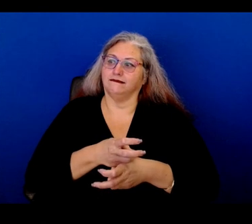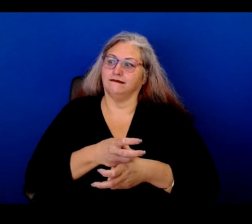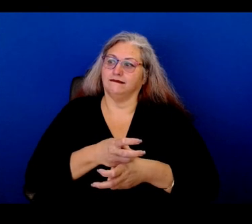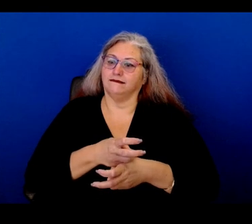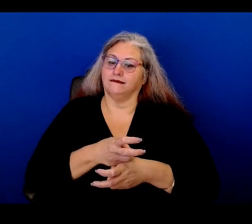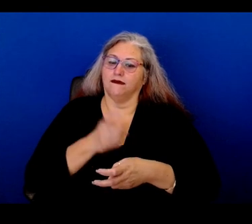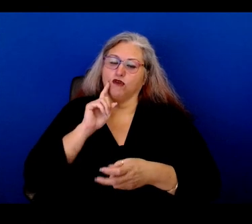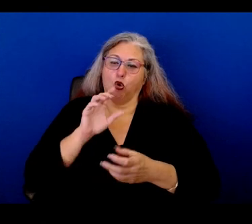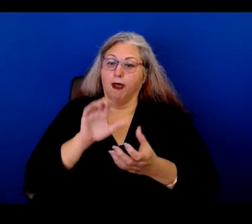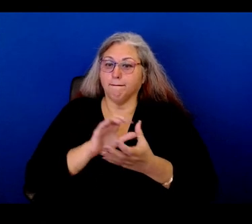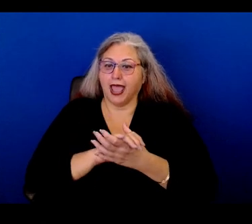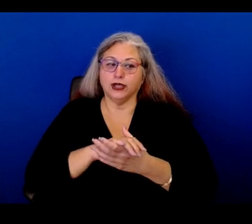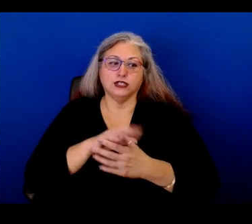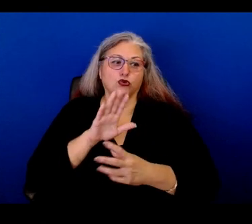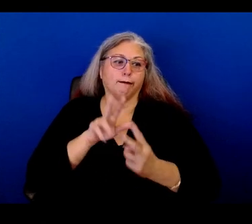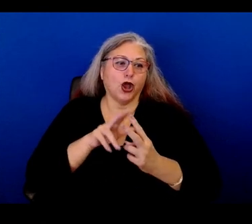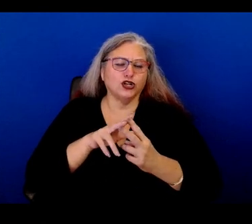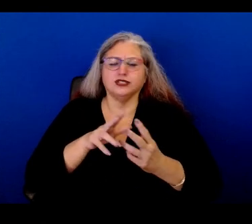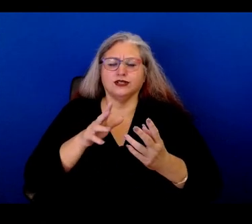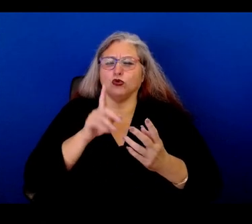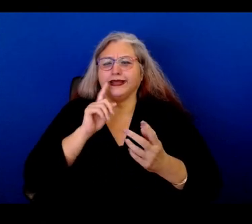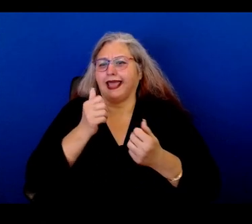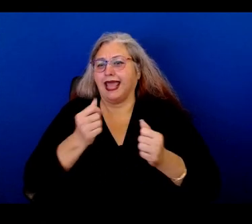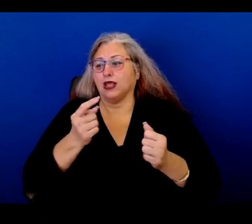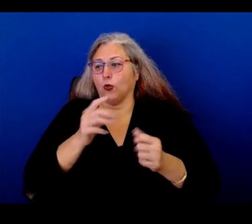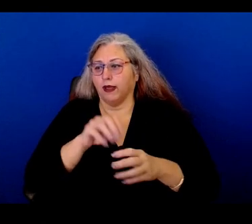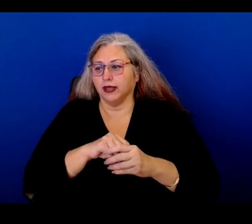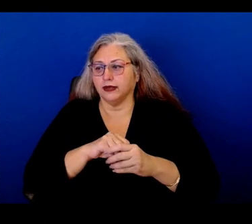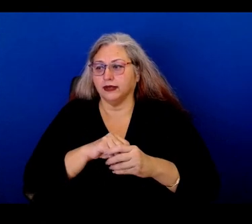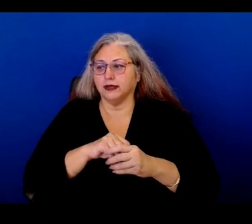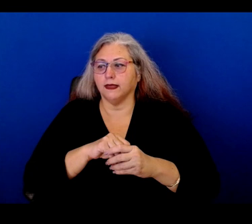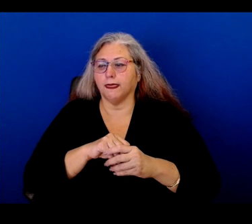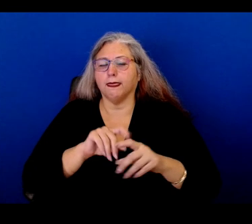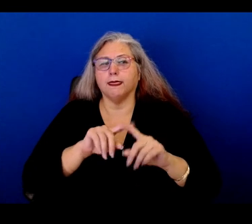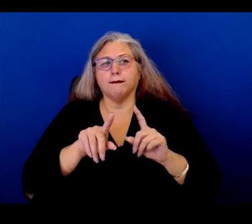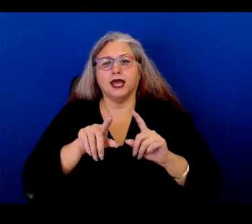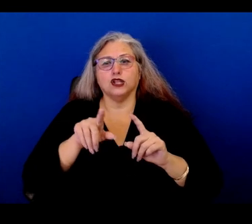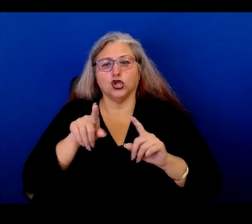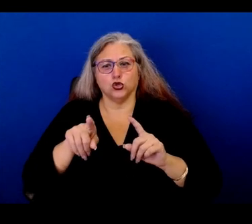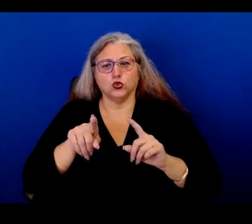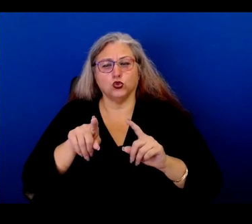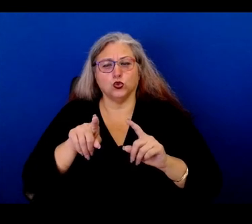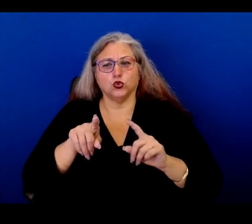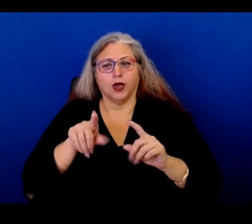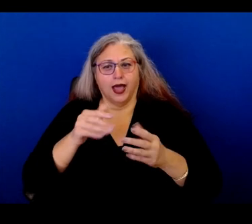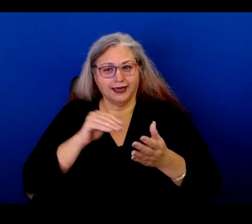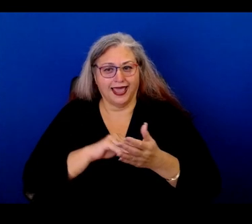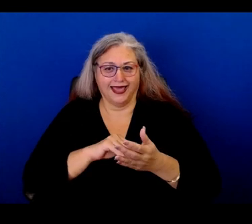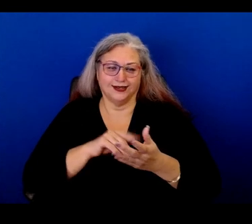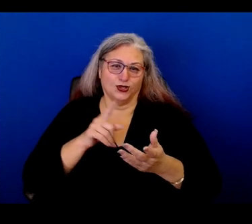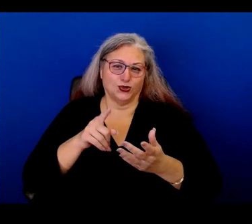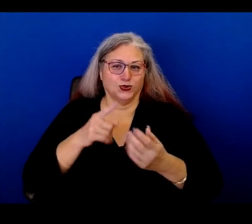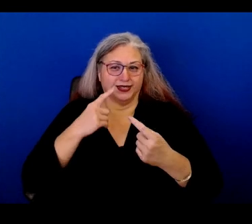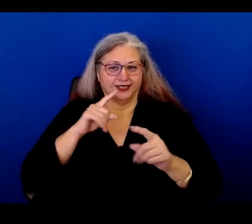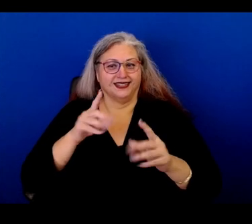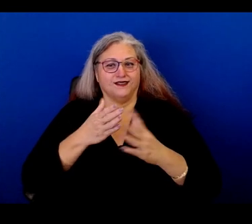a marriage, on partners, on everyone. But you came through this again, like